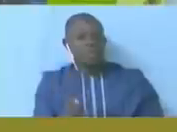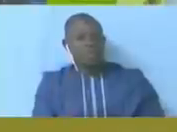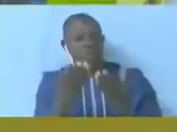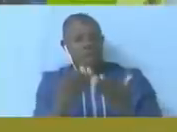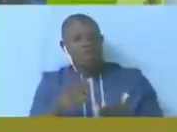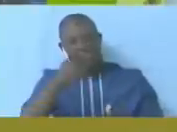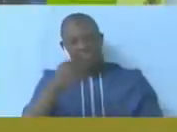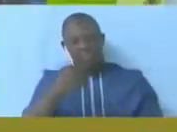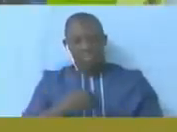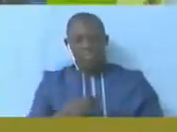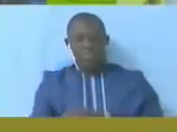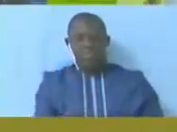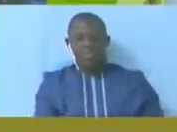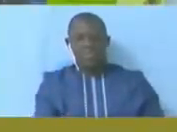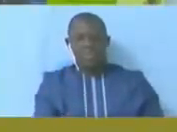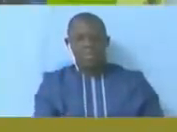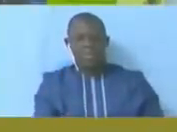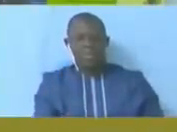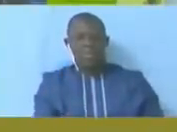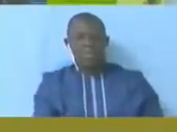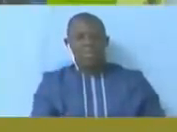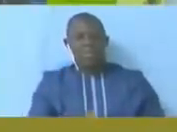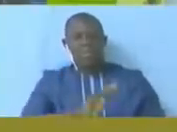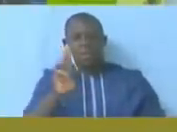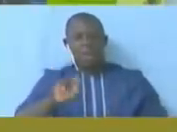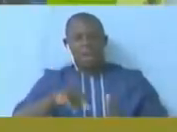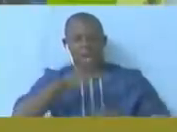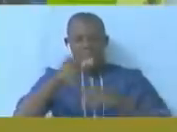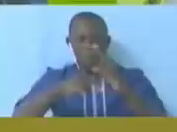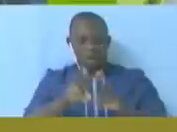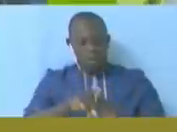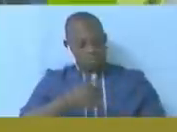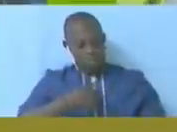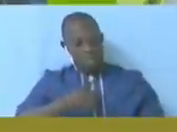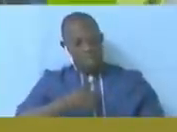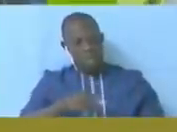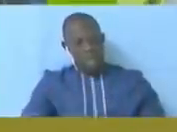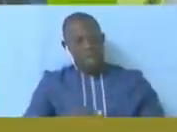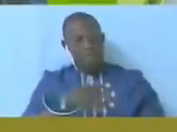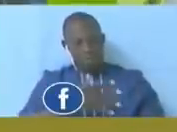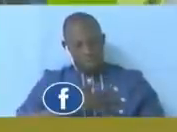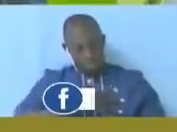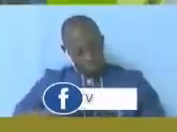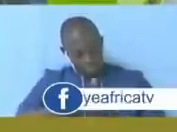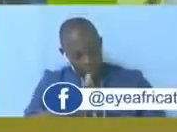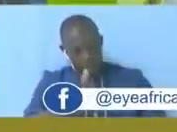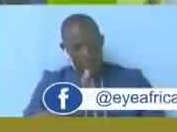me, it's not on account of my own strength.